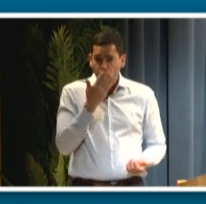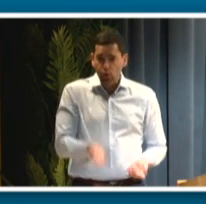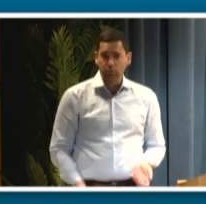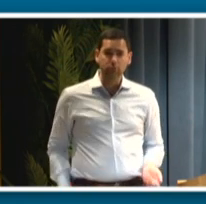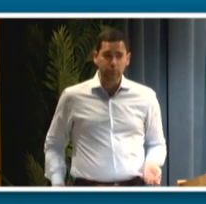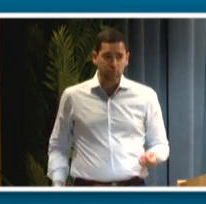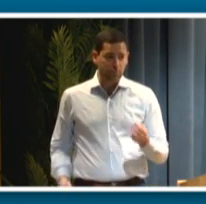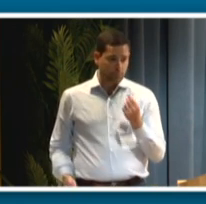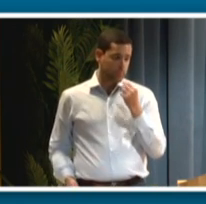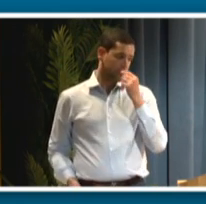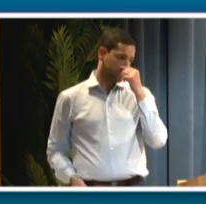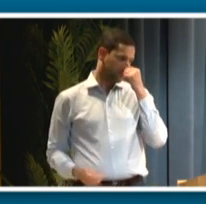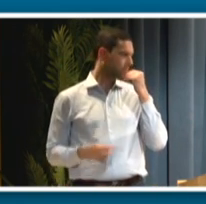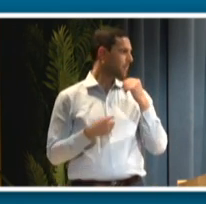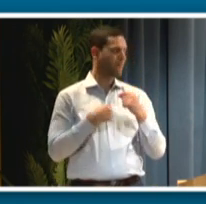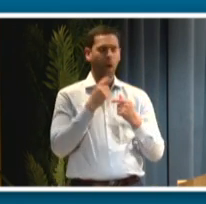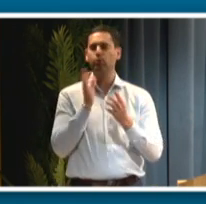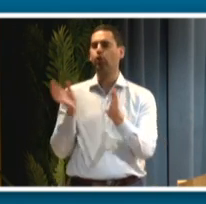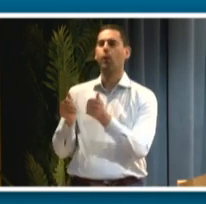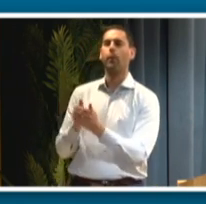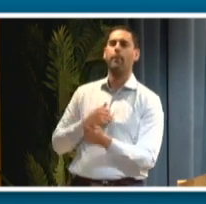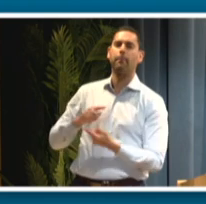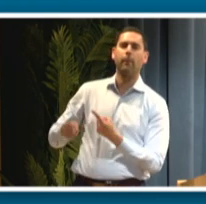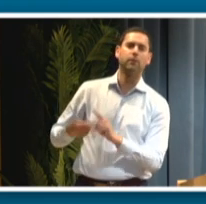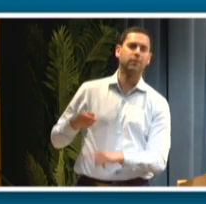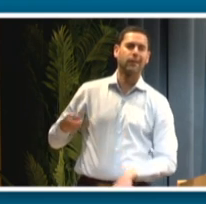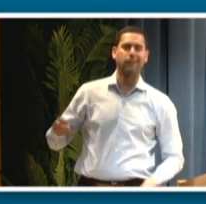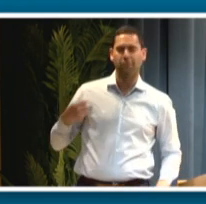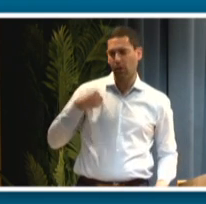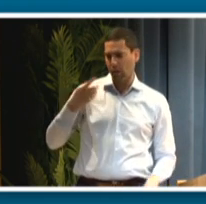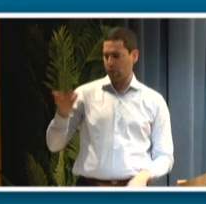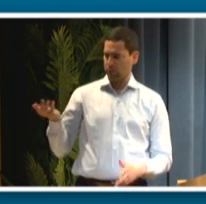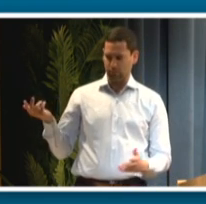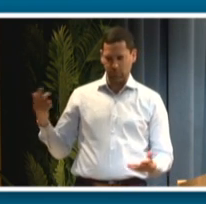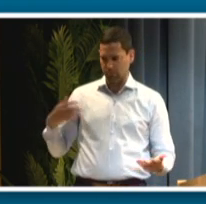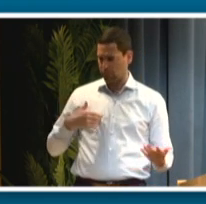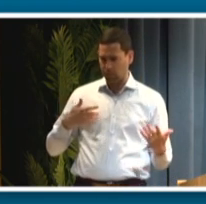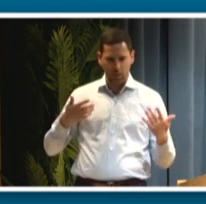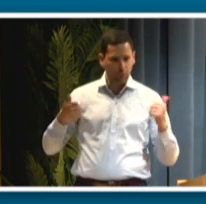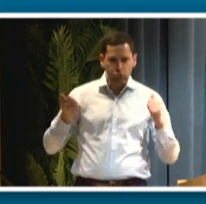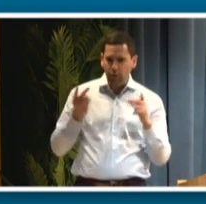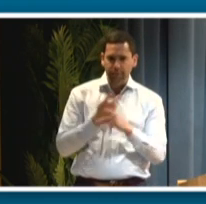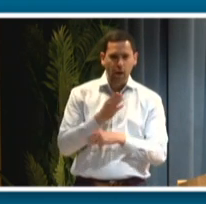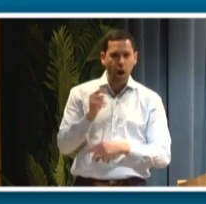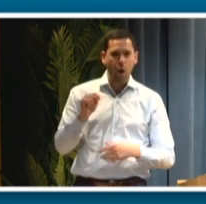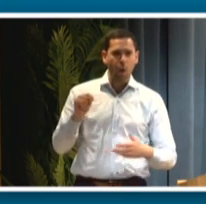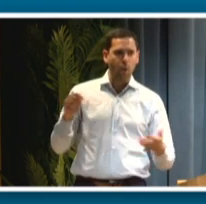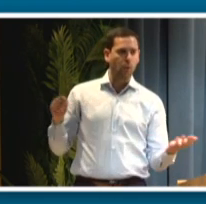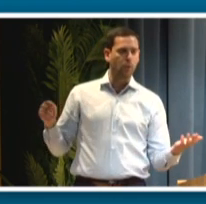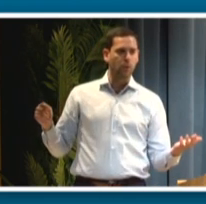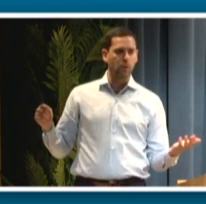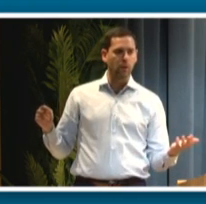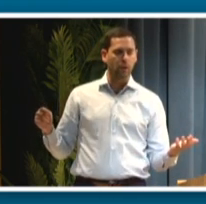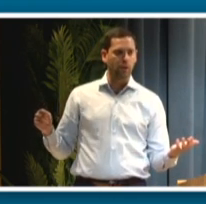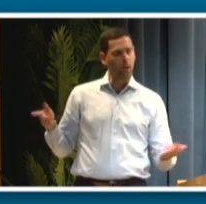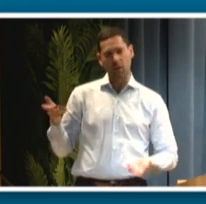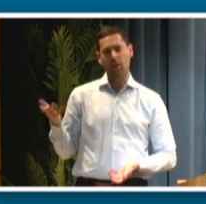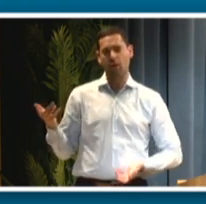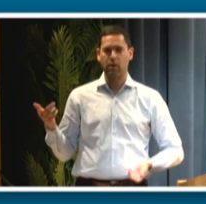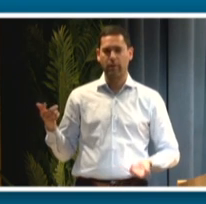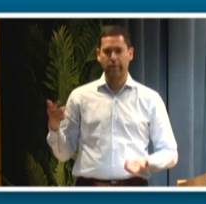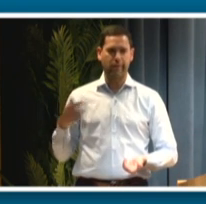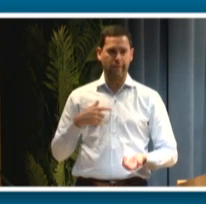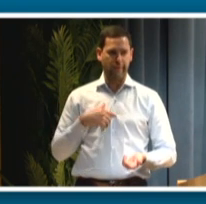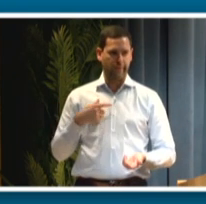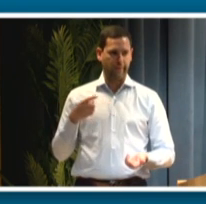now, I'm talking to him, my buddy is here, and I always talk to him about this. Like, I'm trying to figure out, like, we've been having conversations about, like, bro, I'm trying to play. I got to figure out how to play a